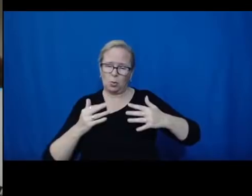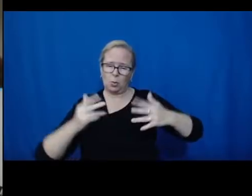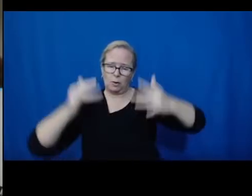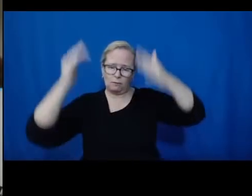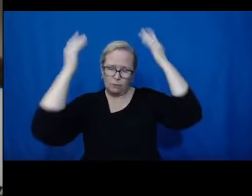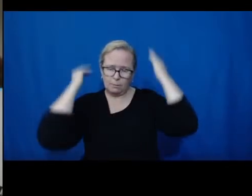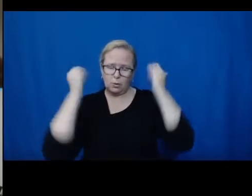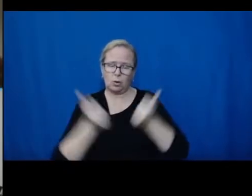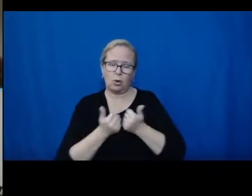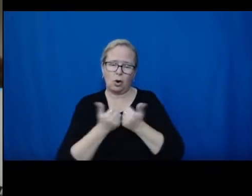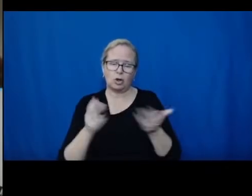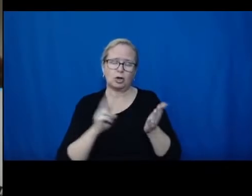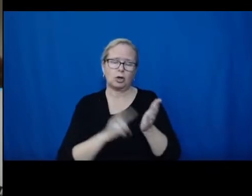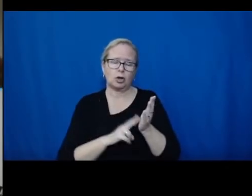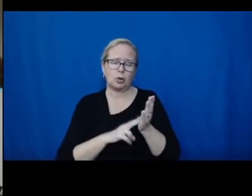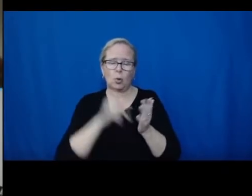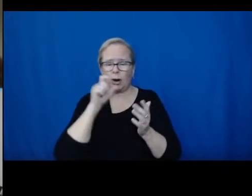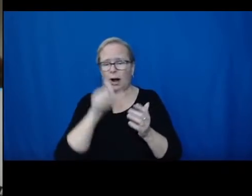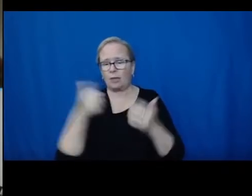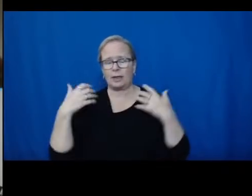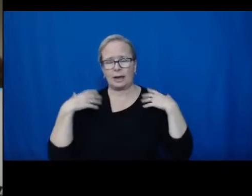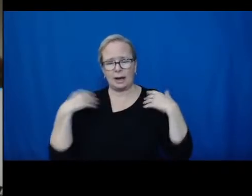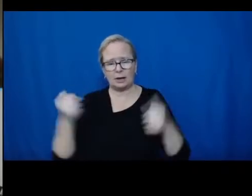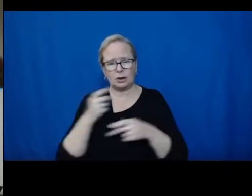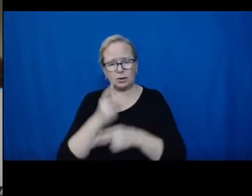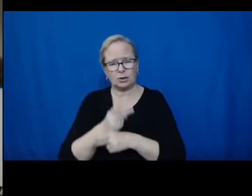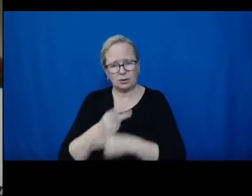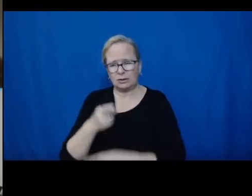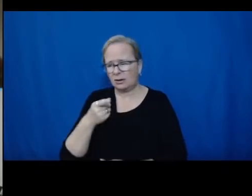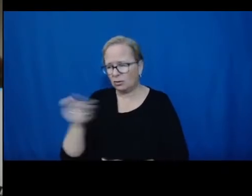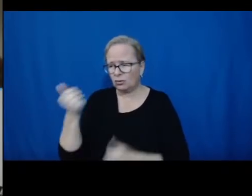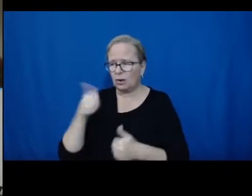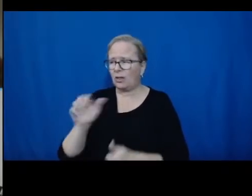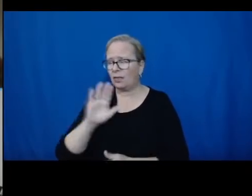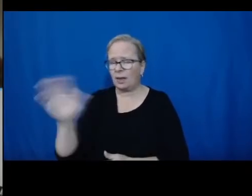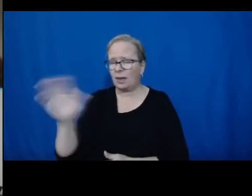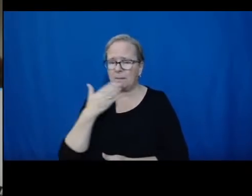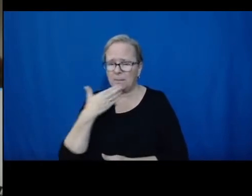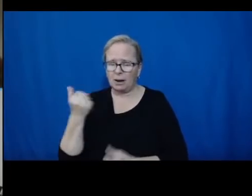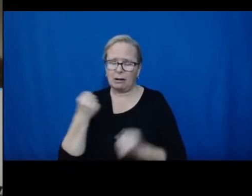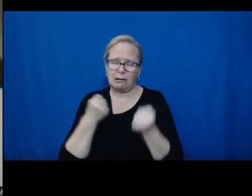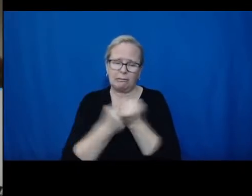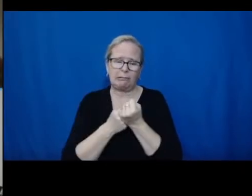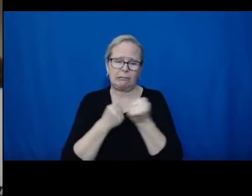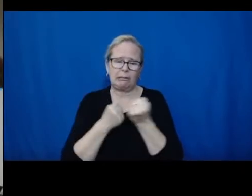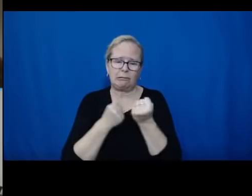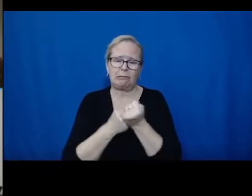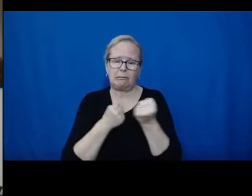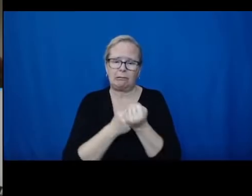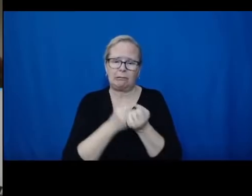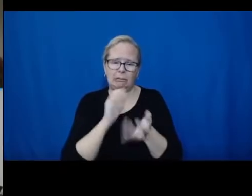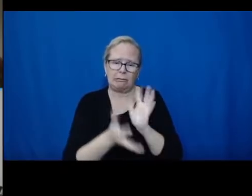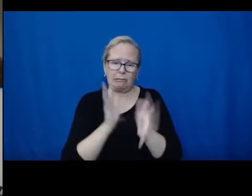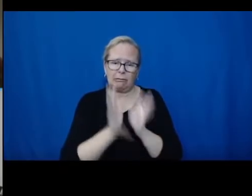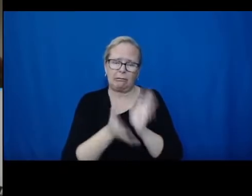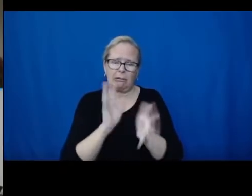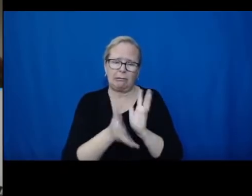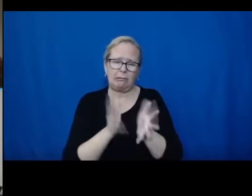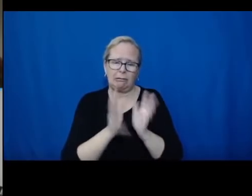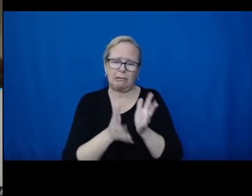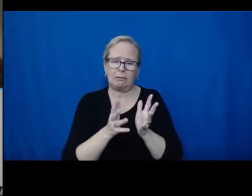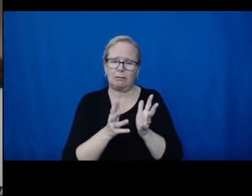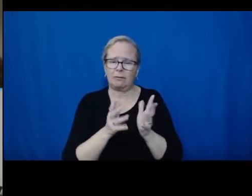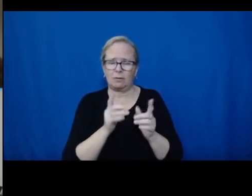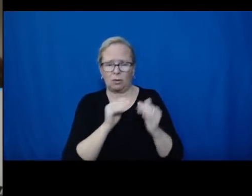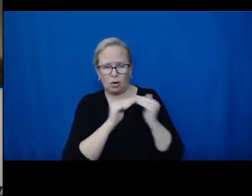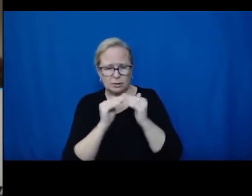who and other healthcare workers who are just doing their best to support their colleagues and their teammates and their